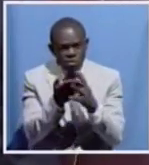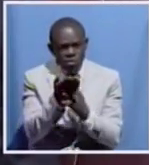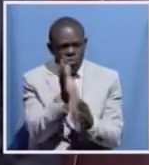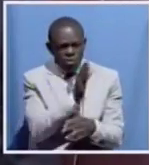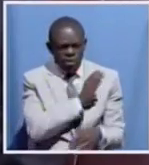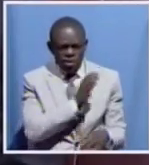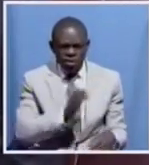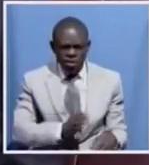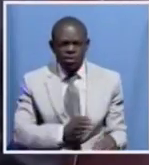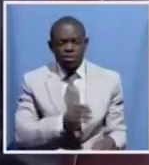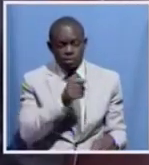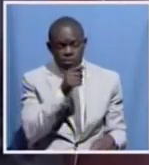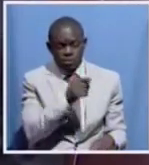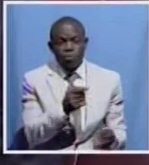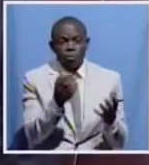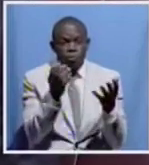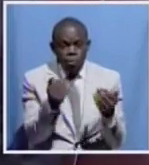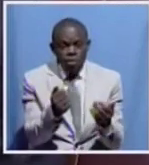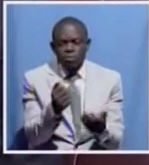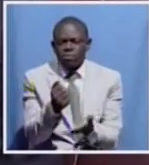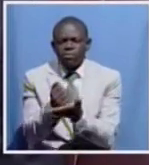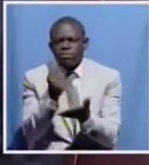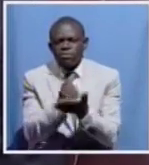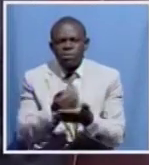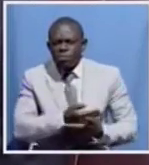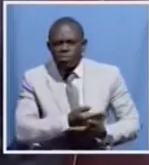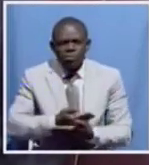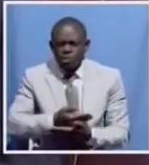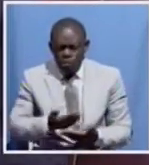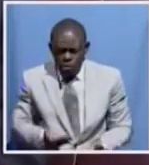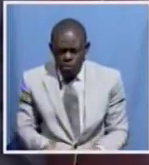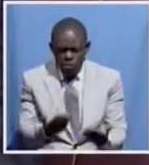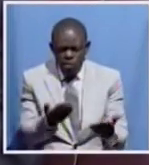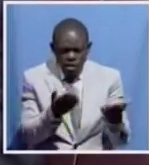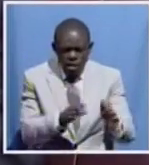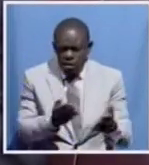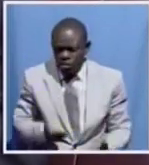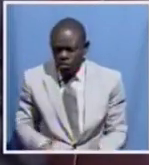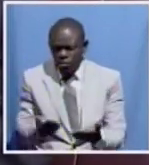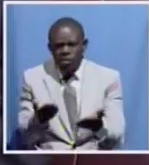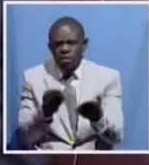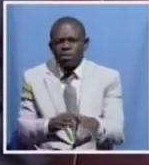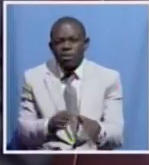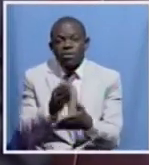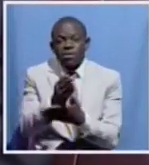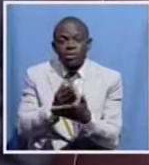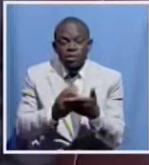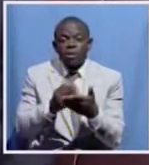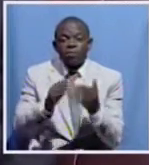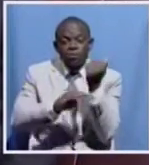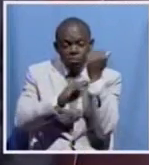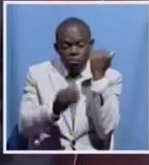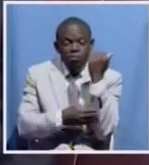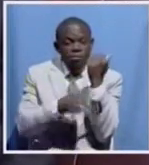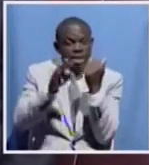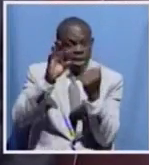can reduce the number of babies that are dying at birth, especially the premature births. Because when we